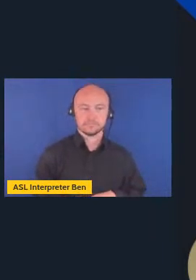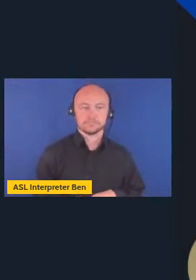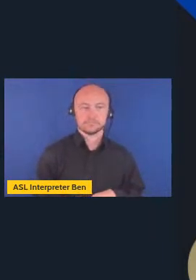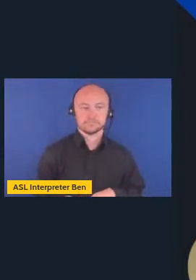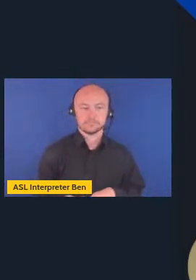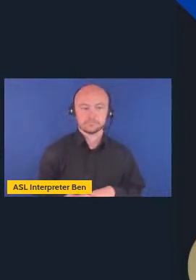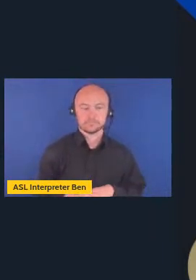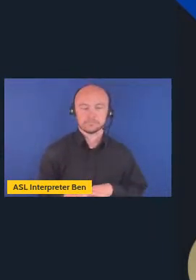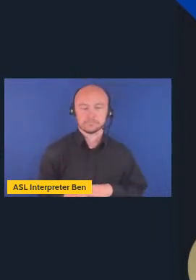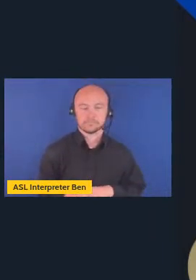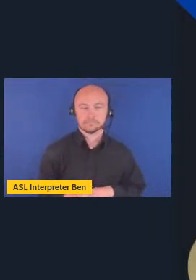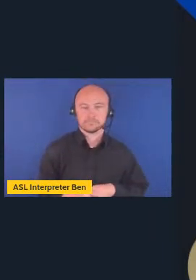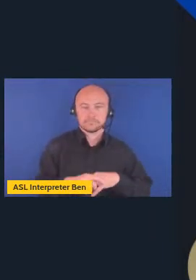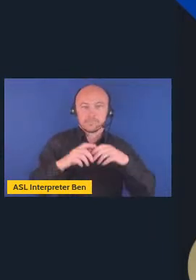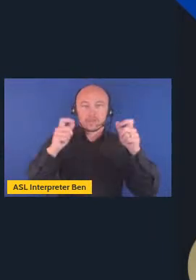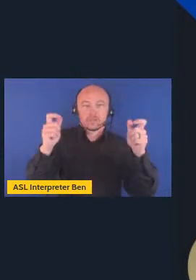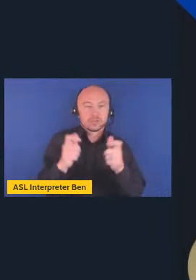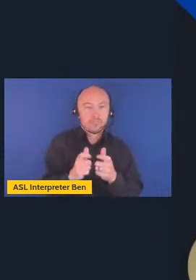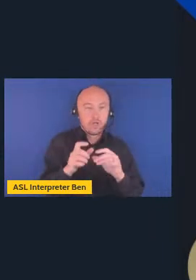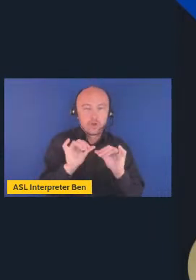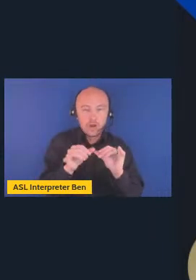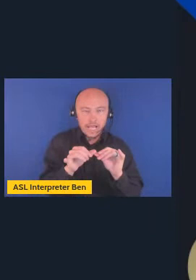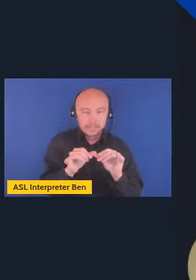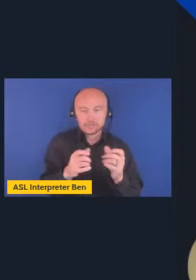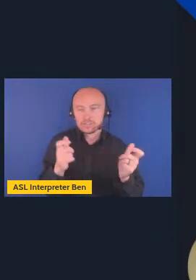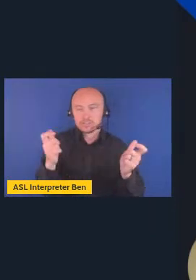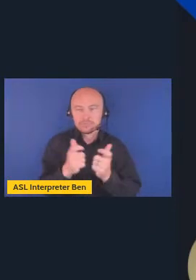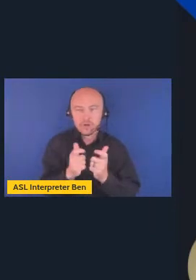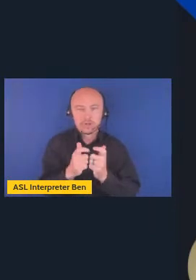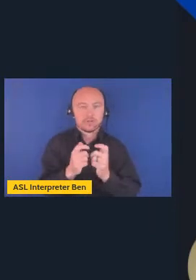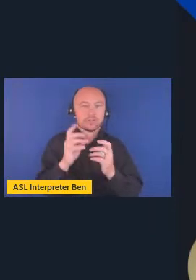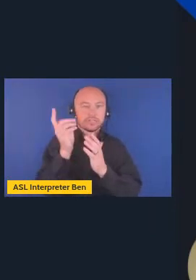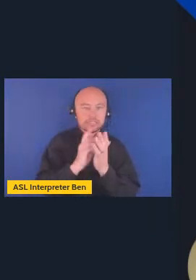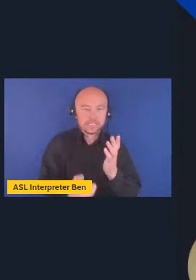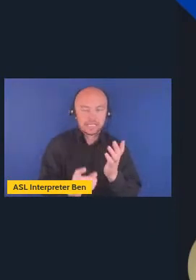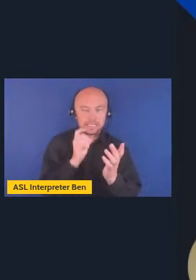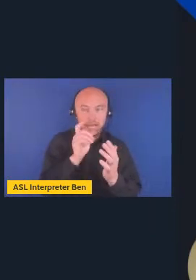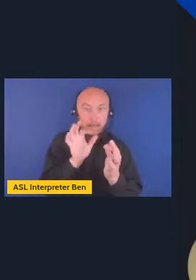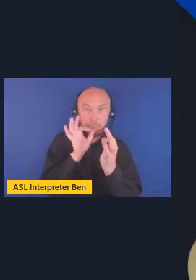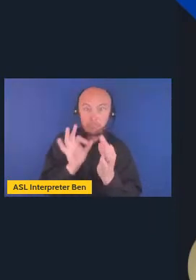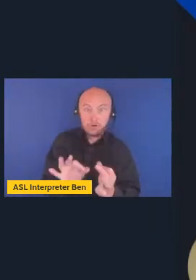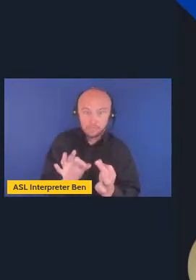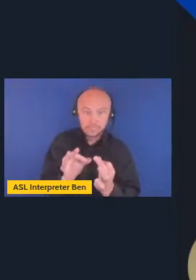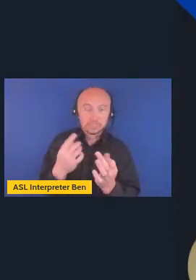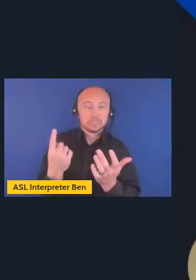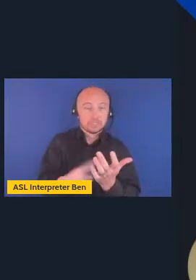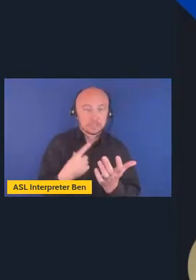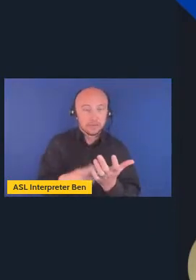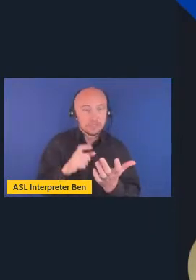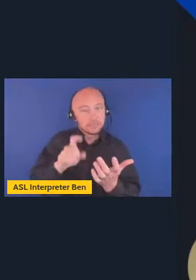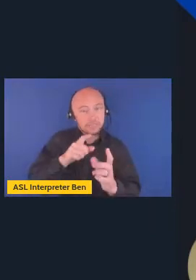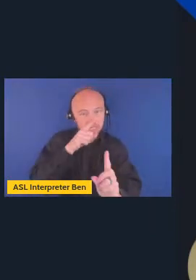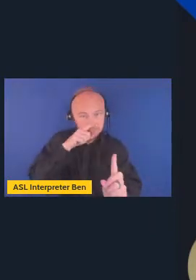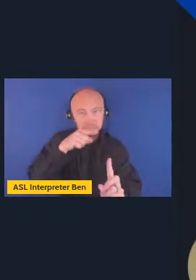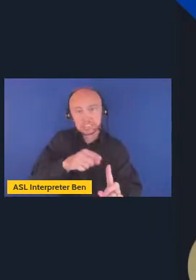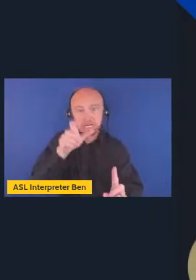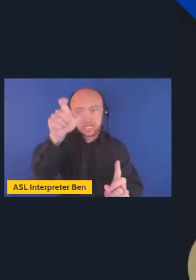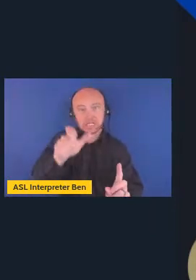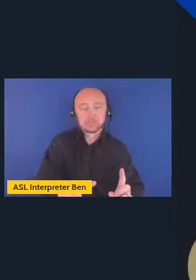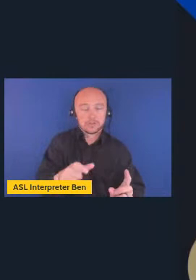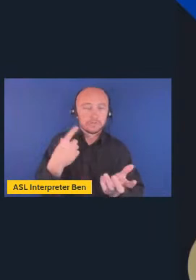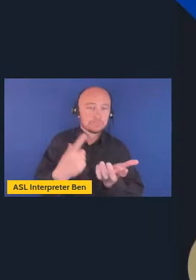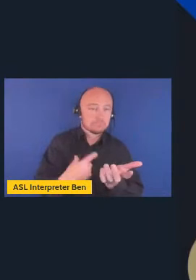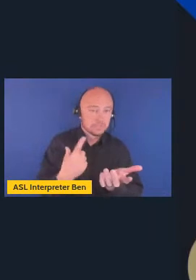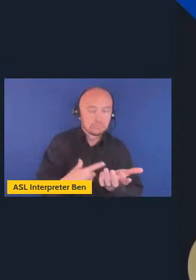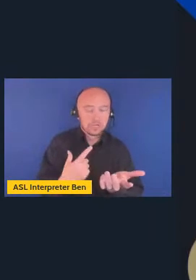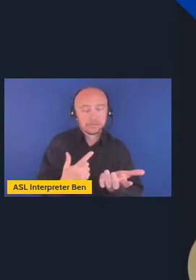or designs, architectures are not a silver bullet. Sometimes dedicated servers have are more beneficial than